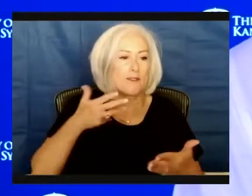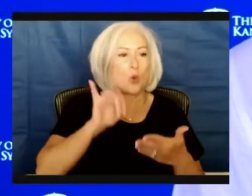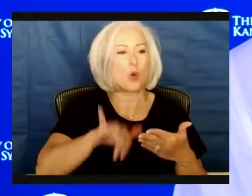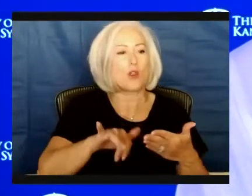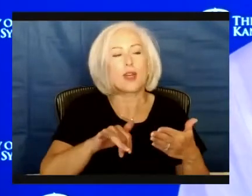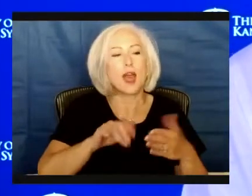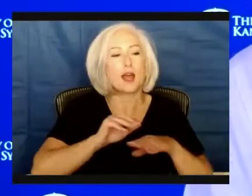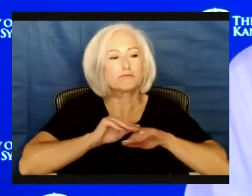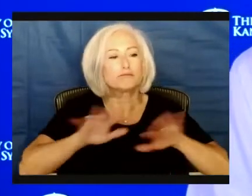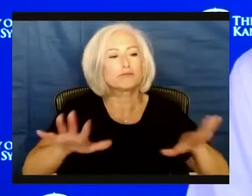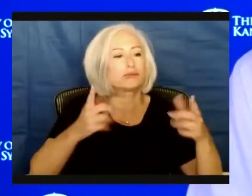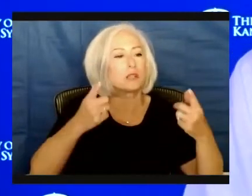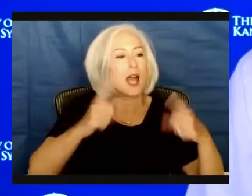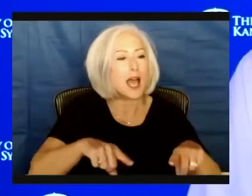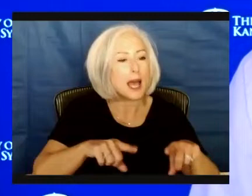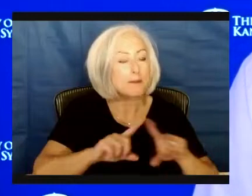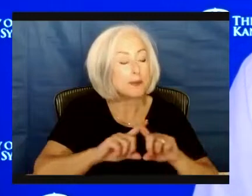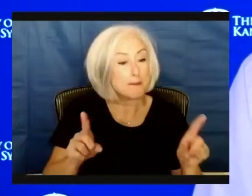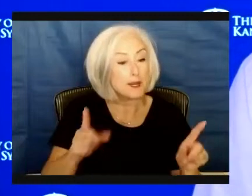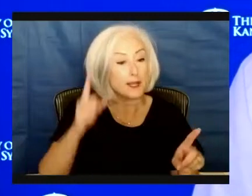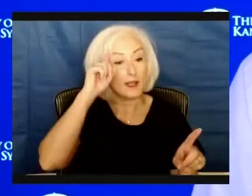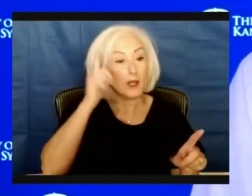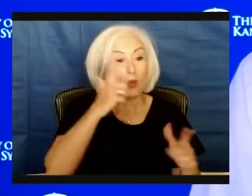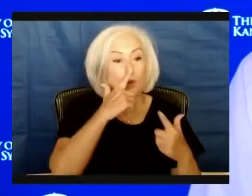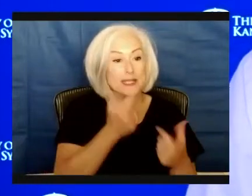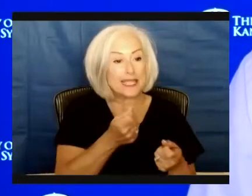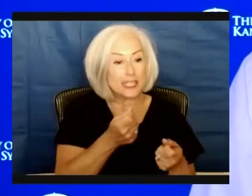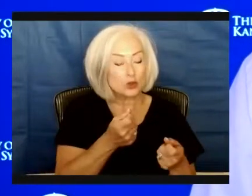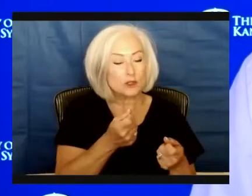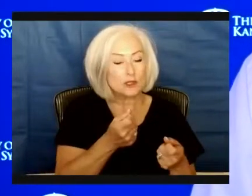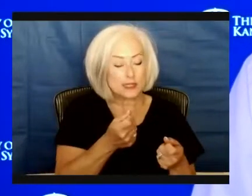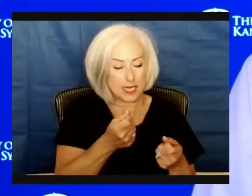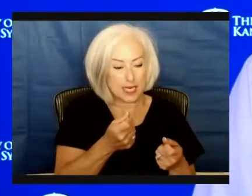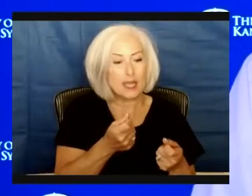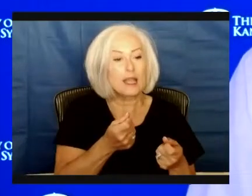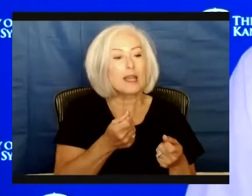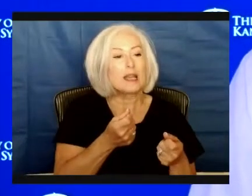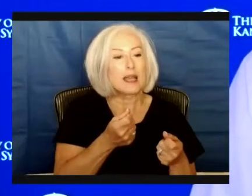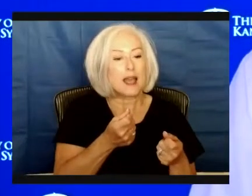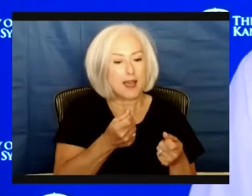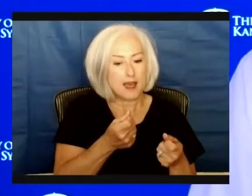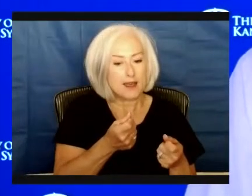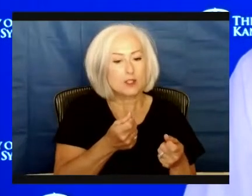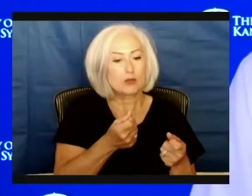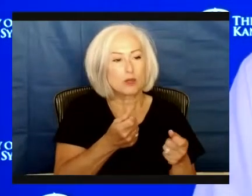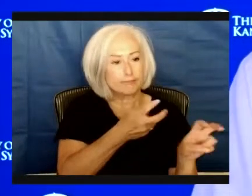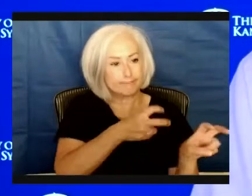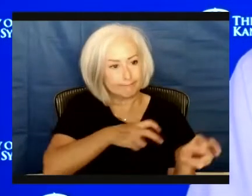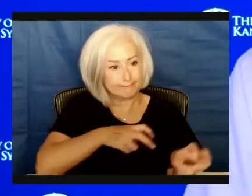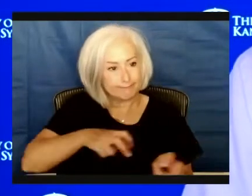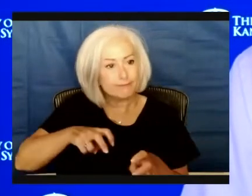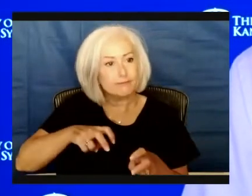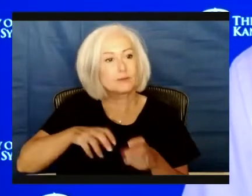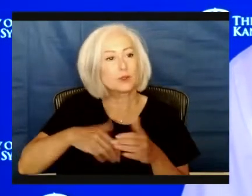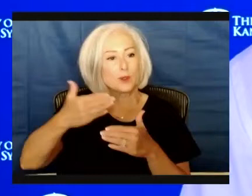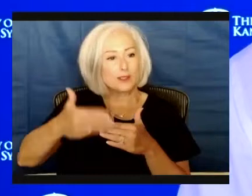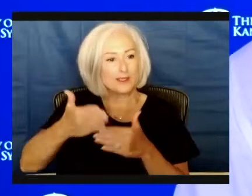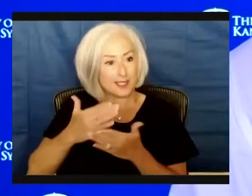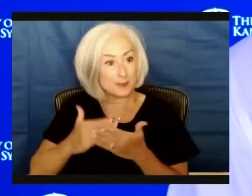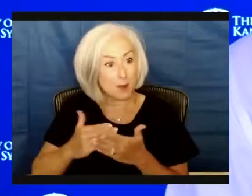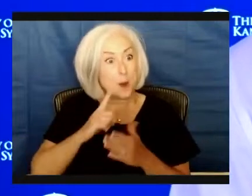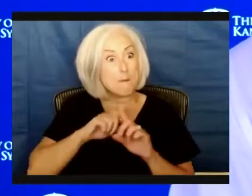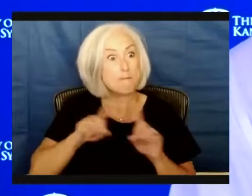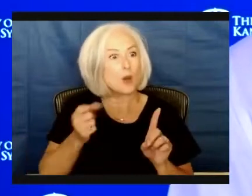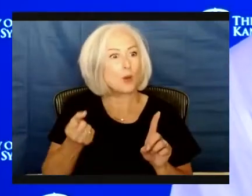But I think it will be interesting moving into, as we move into this next phase. But we do understand the deadline for